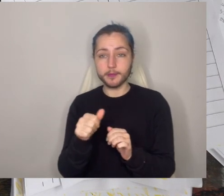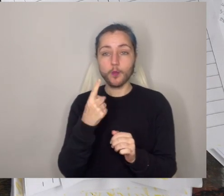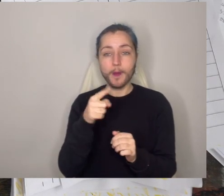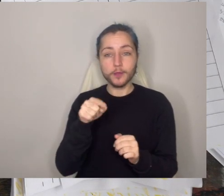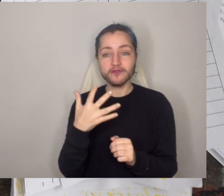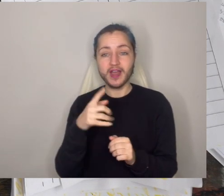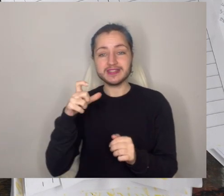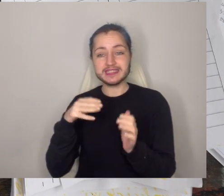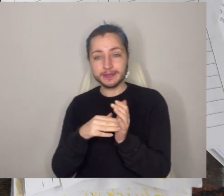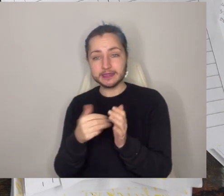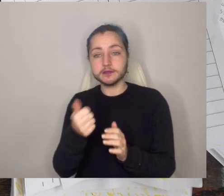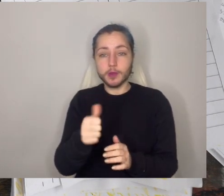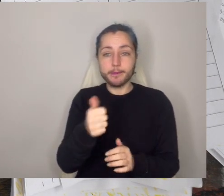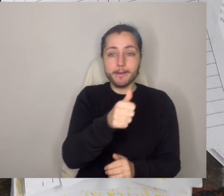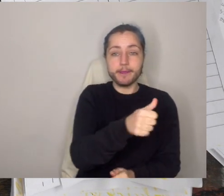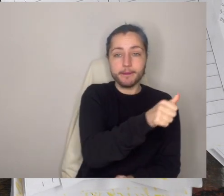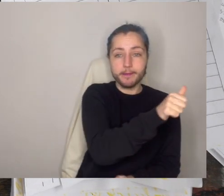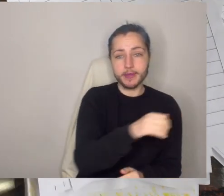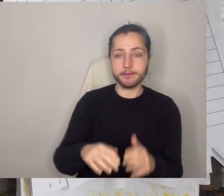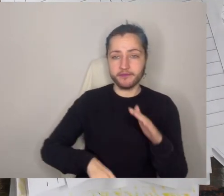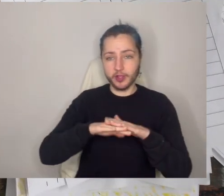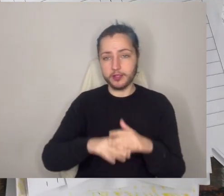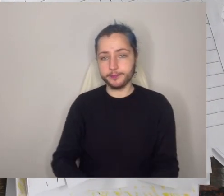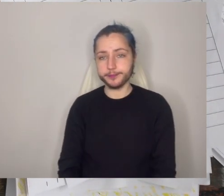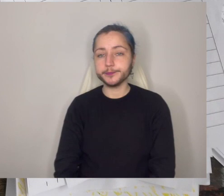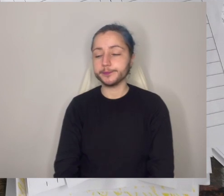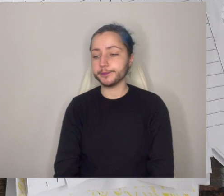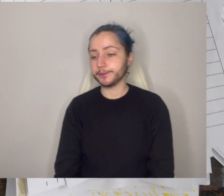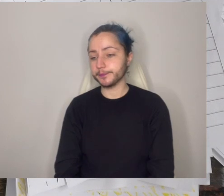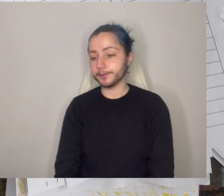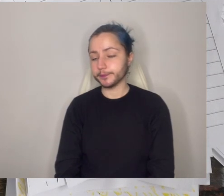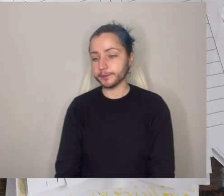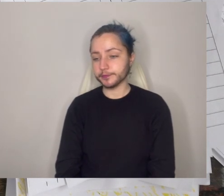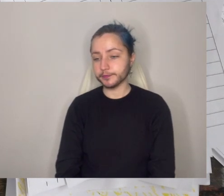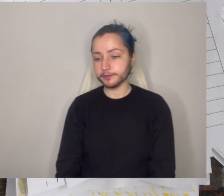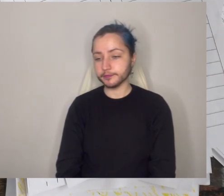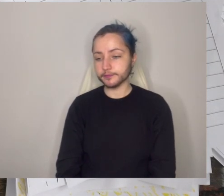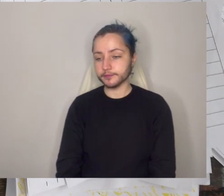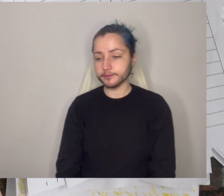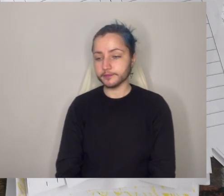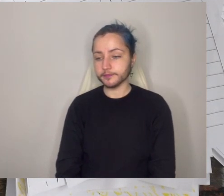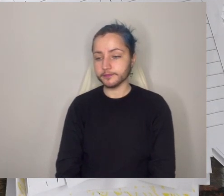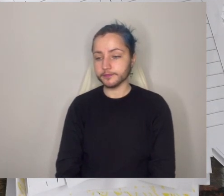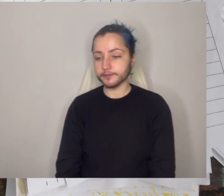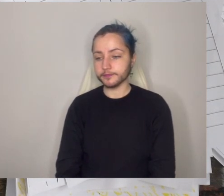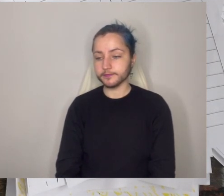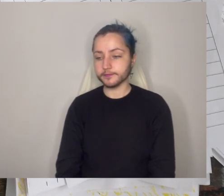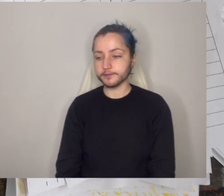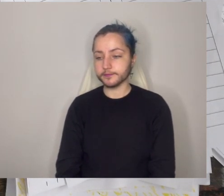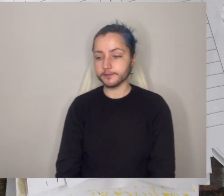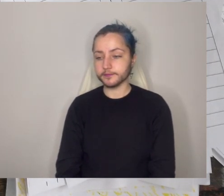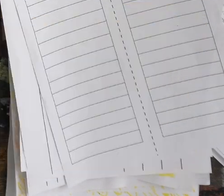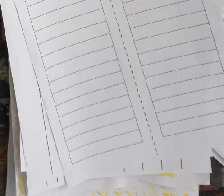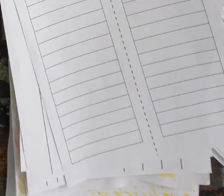mark making or repetitive textile making. So things like knitting or weaving or stitching.